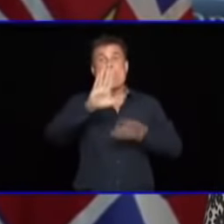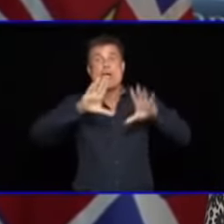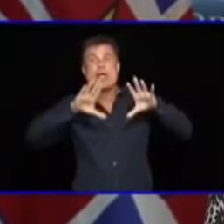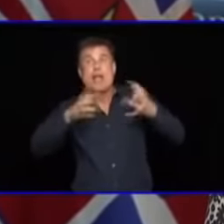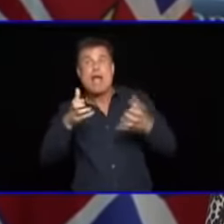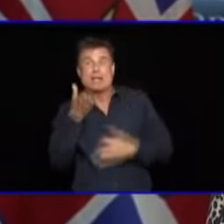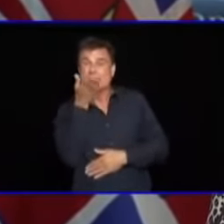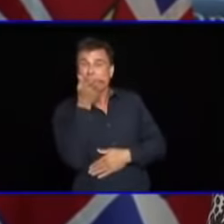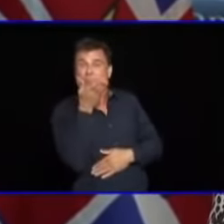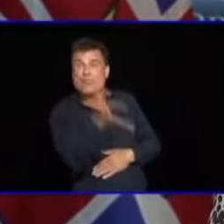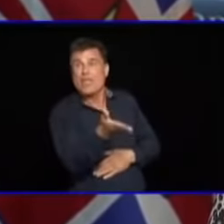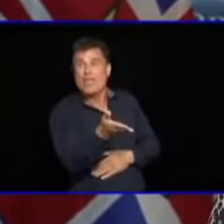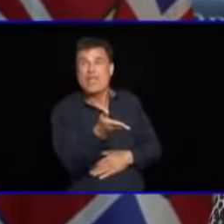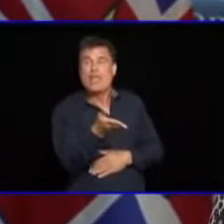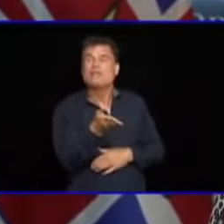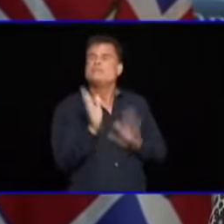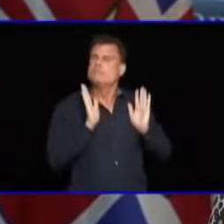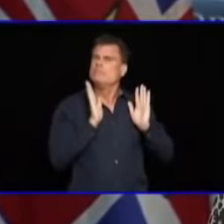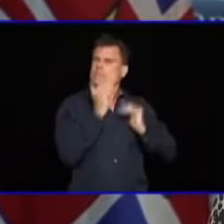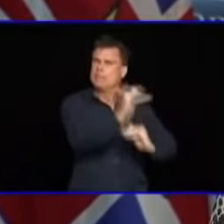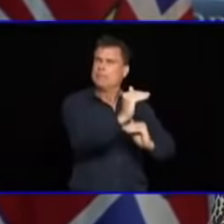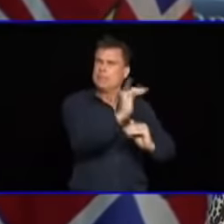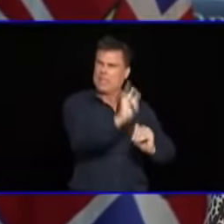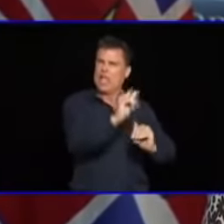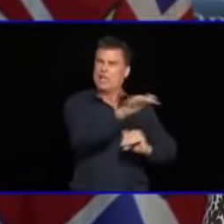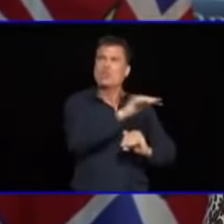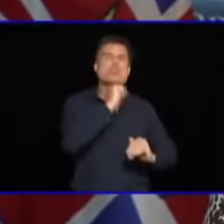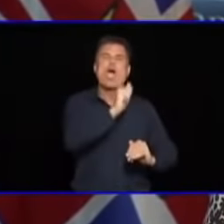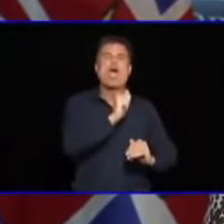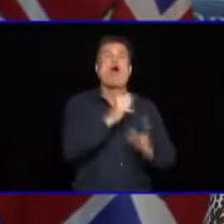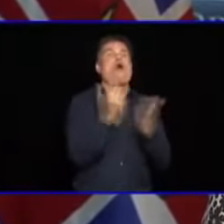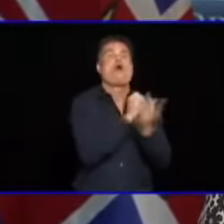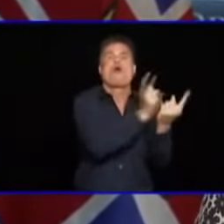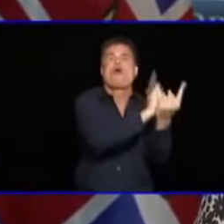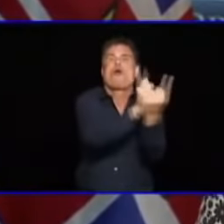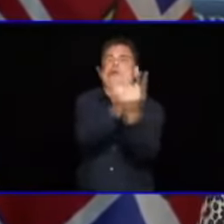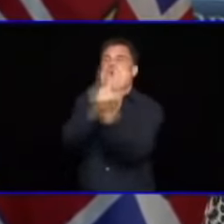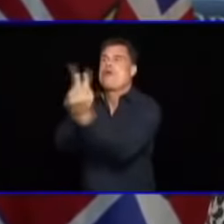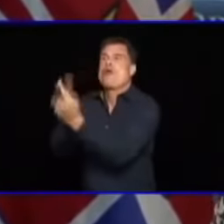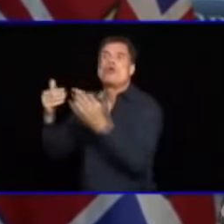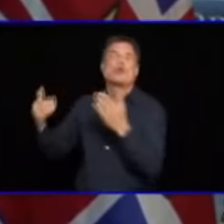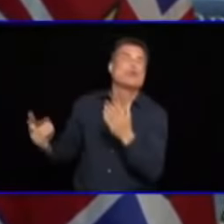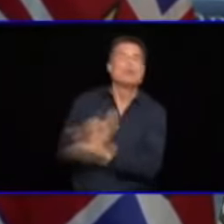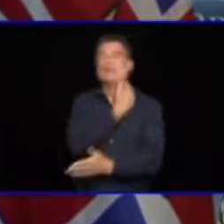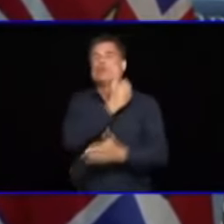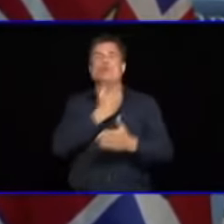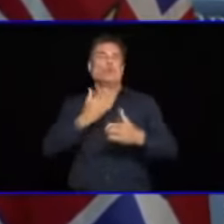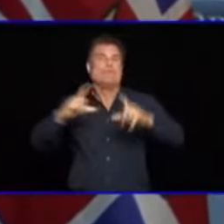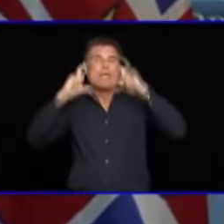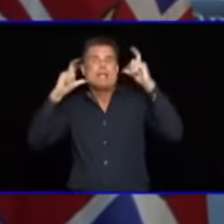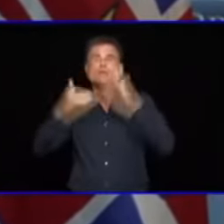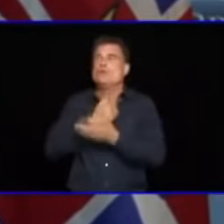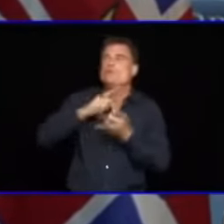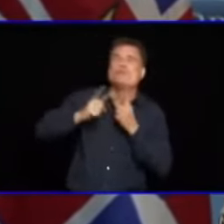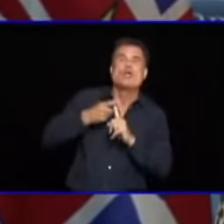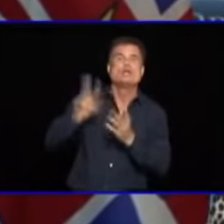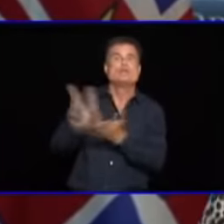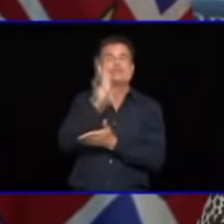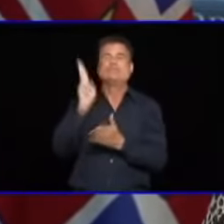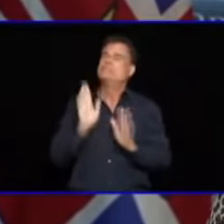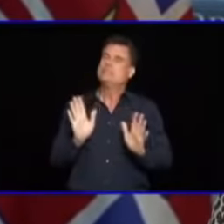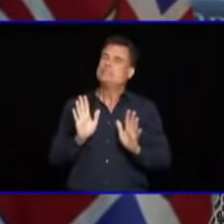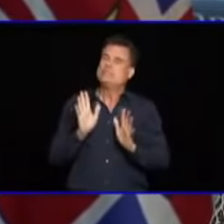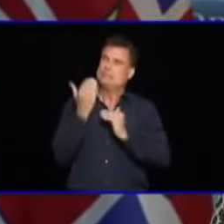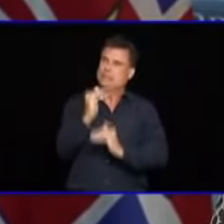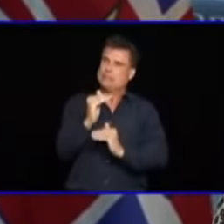feeling even slightly ill is a requirement for all of us. And if you have symptoms of COVID-19, you